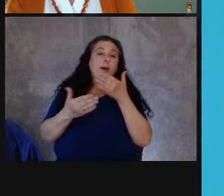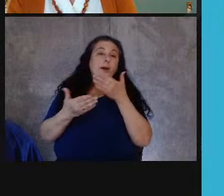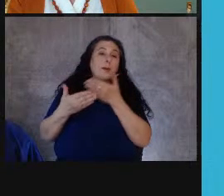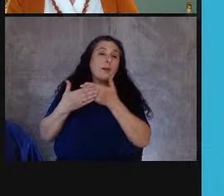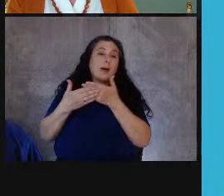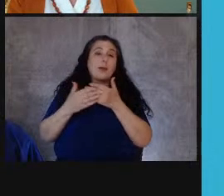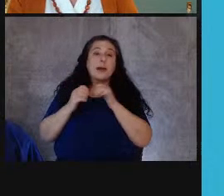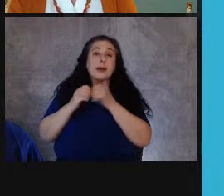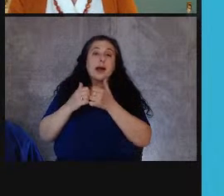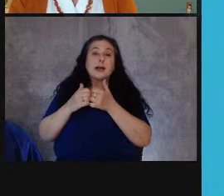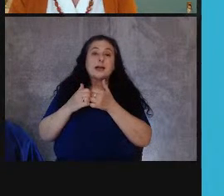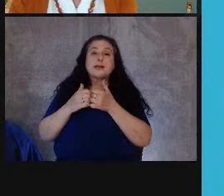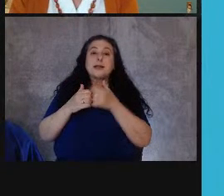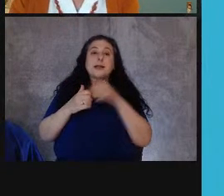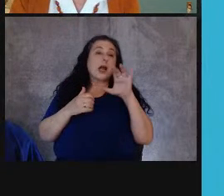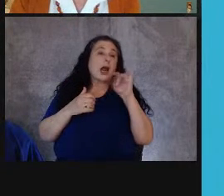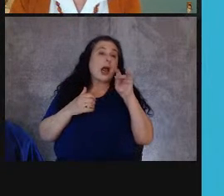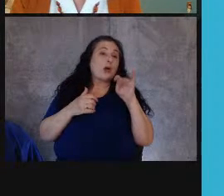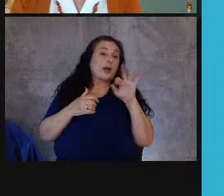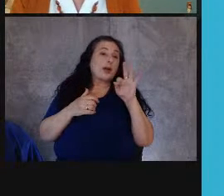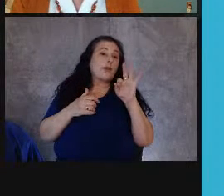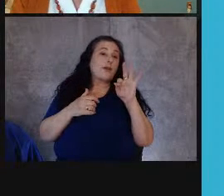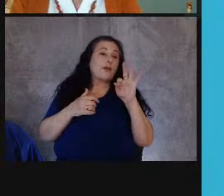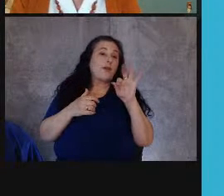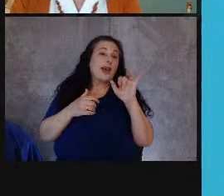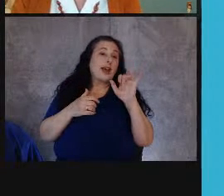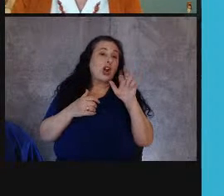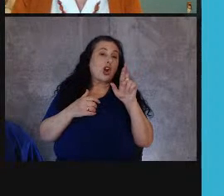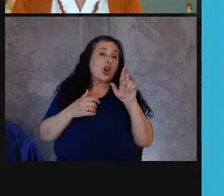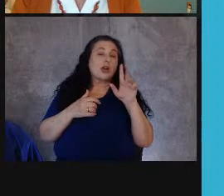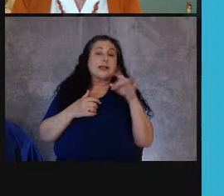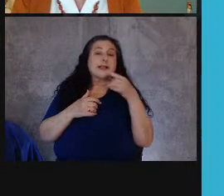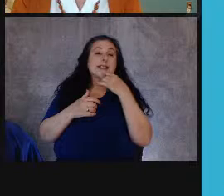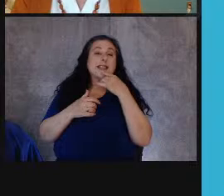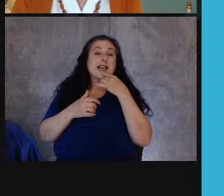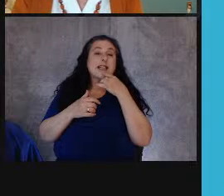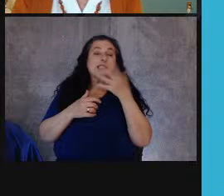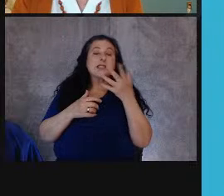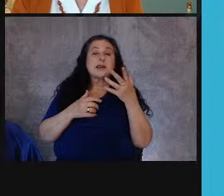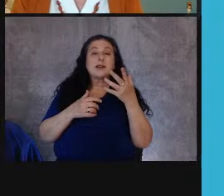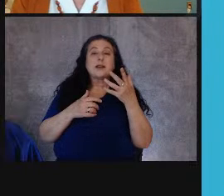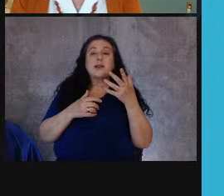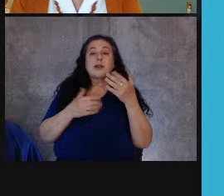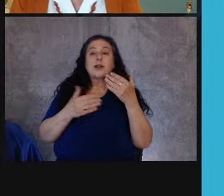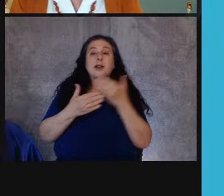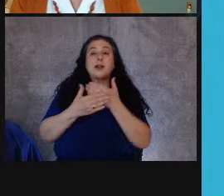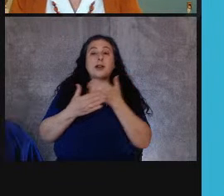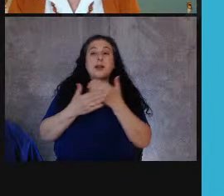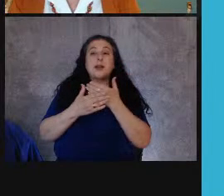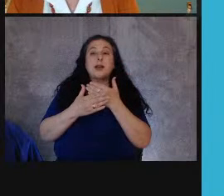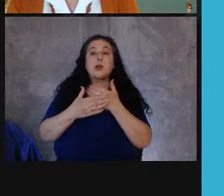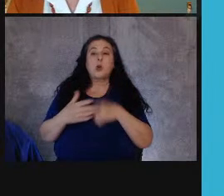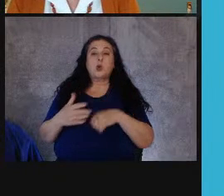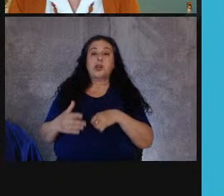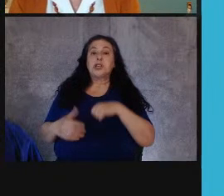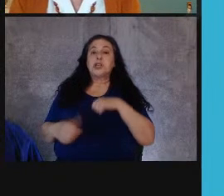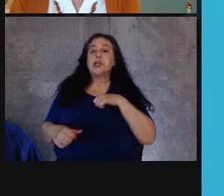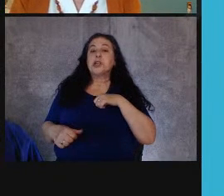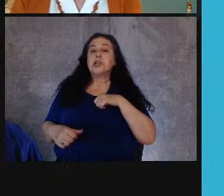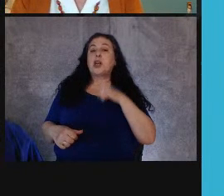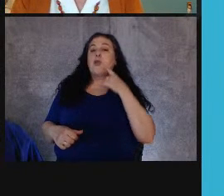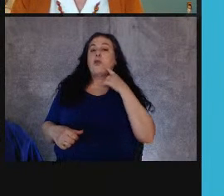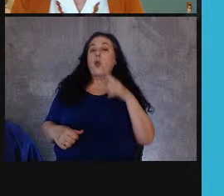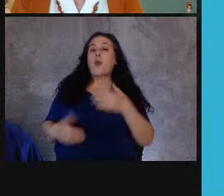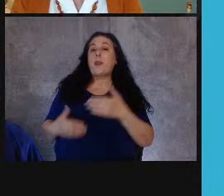at a county fair. And you'll notice what it says is a new dignity for the